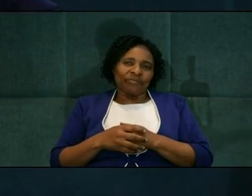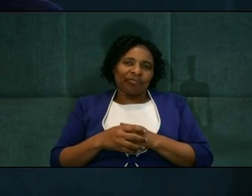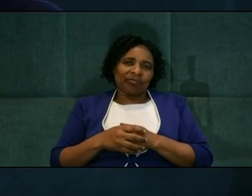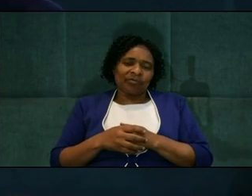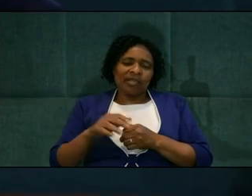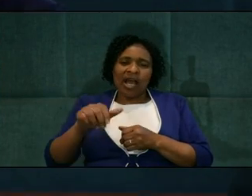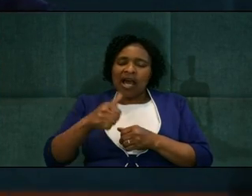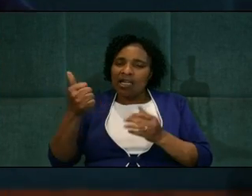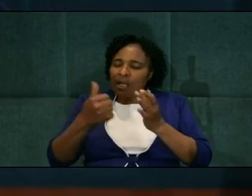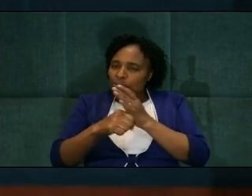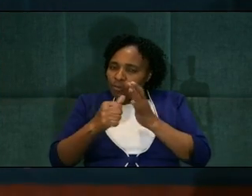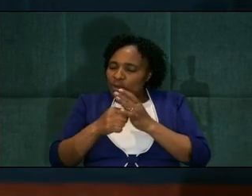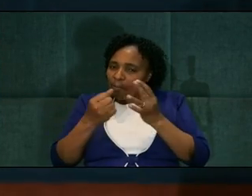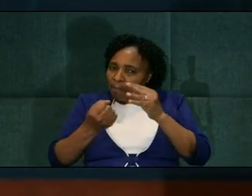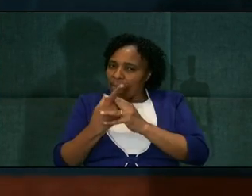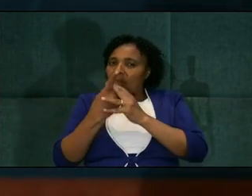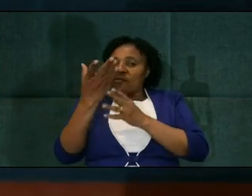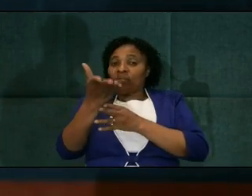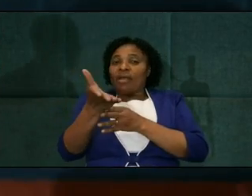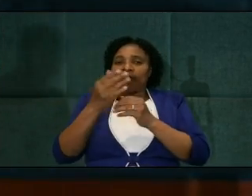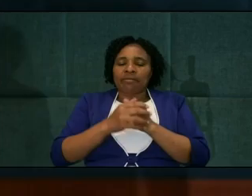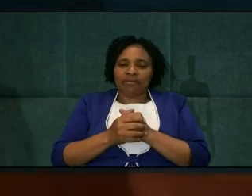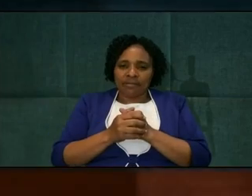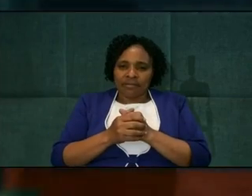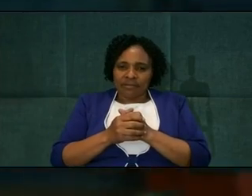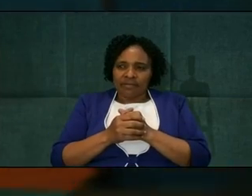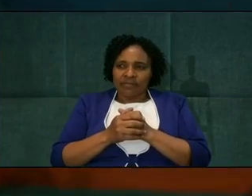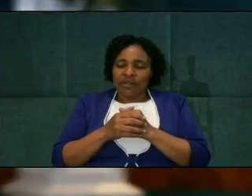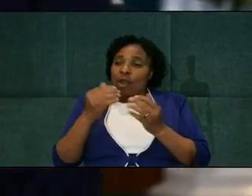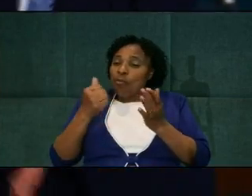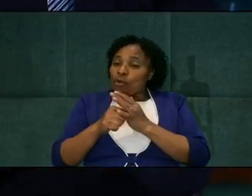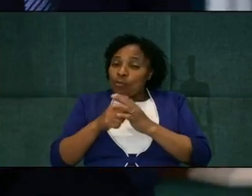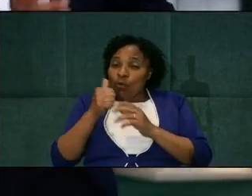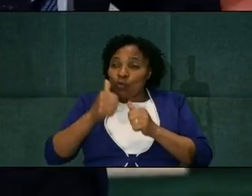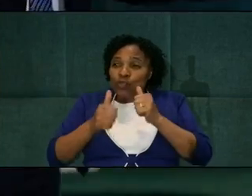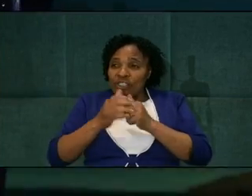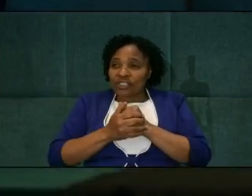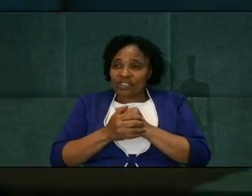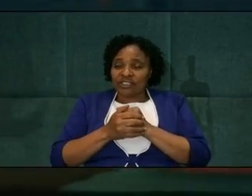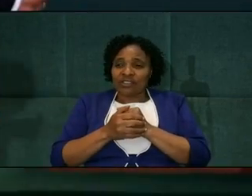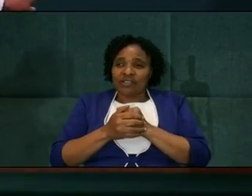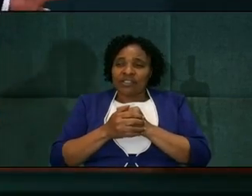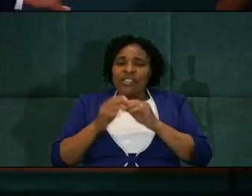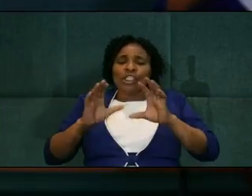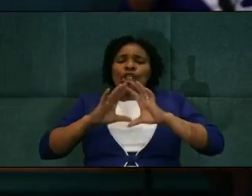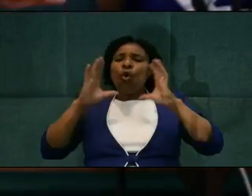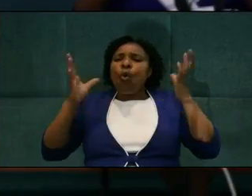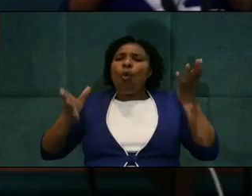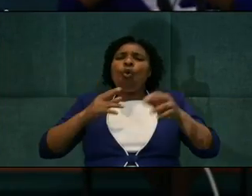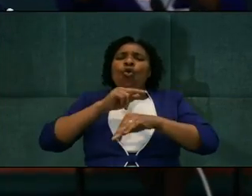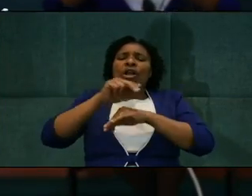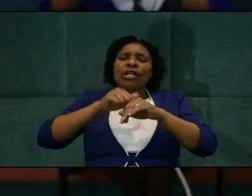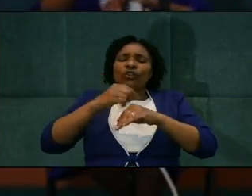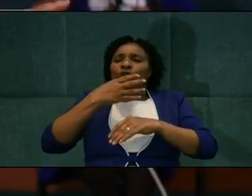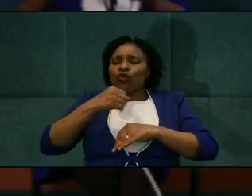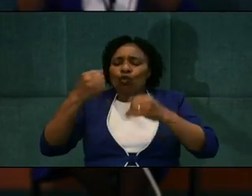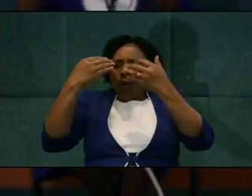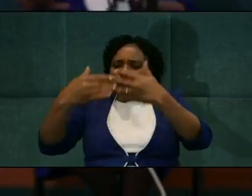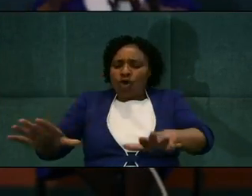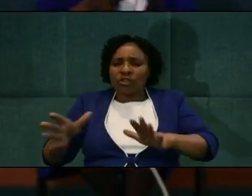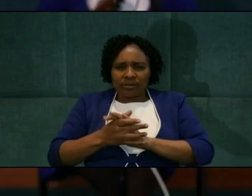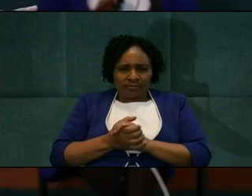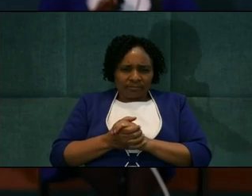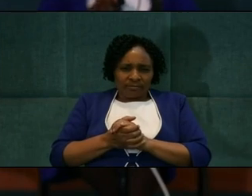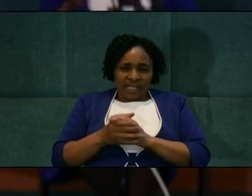there was another problem. What was the problem again? The whole nation of the Jews were lost as